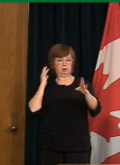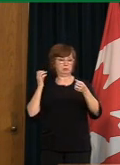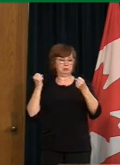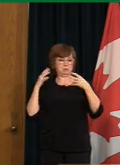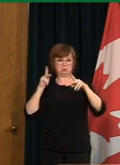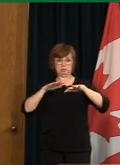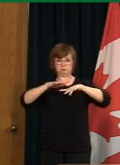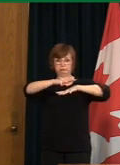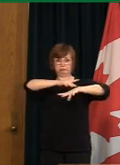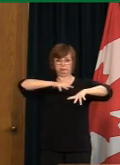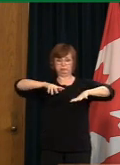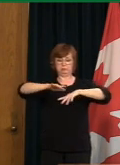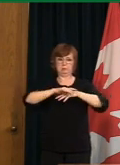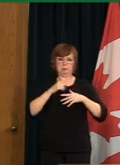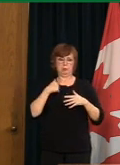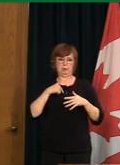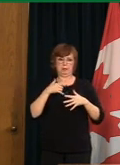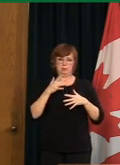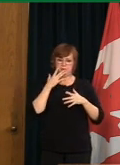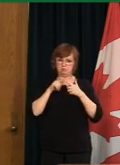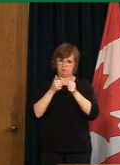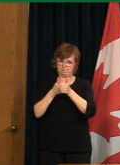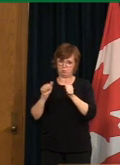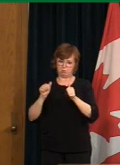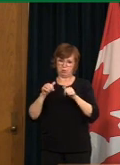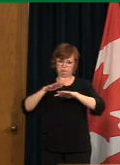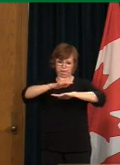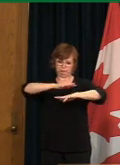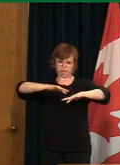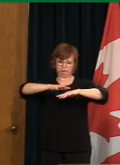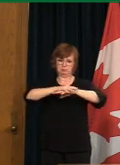of transmission happening when there's crowding, even in the retail environment.